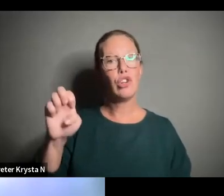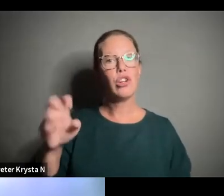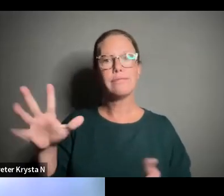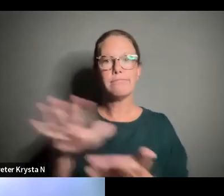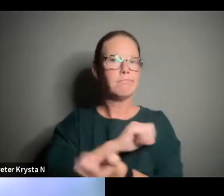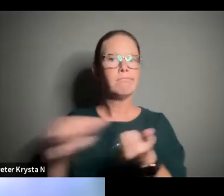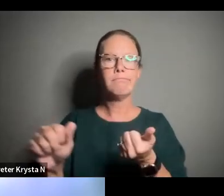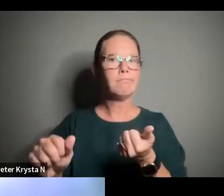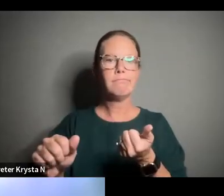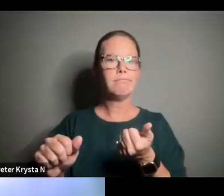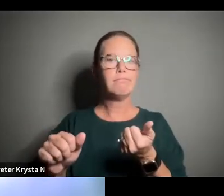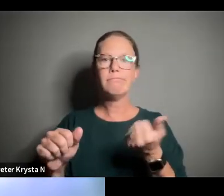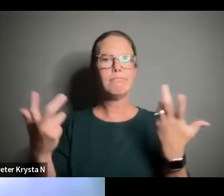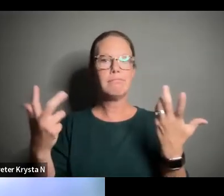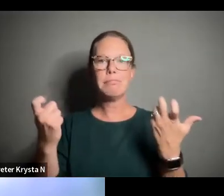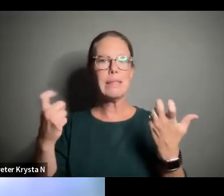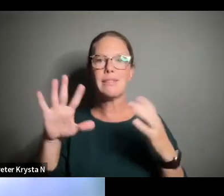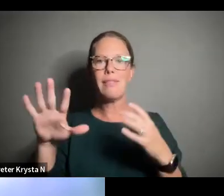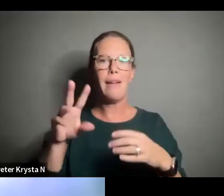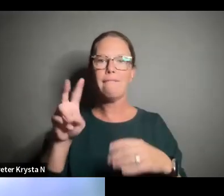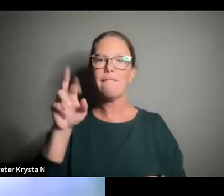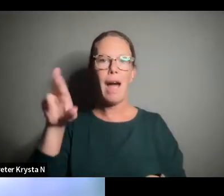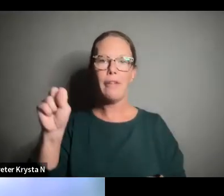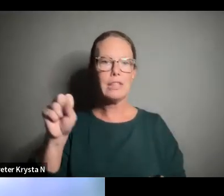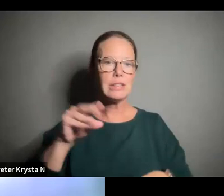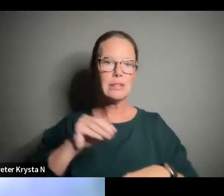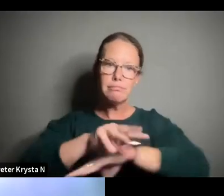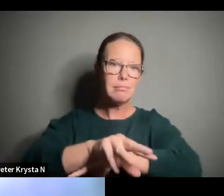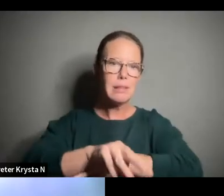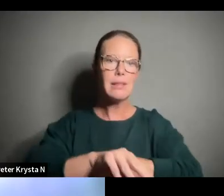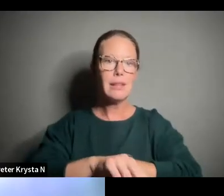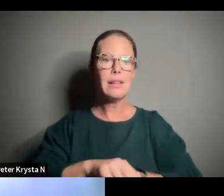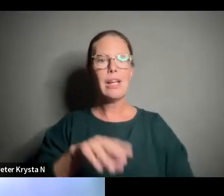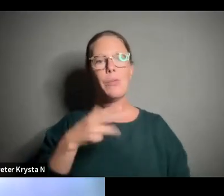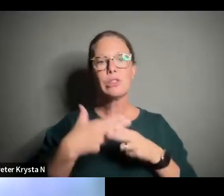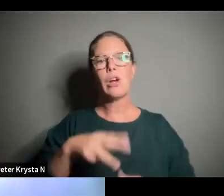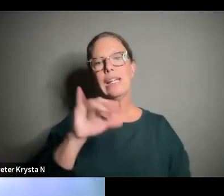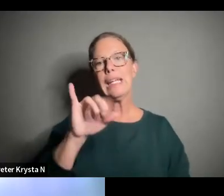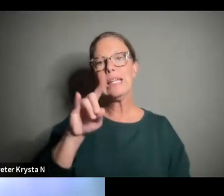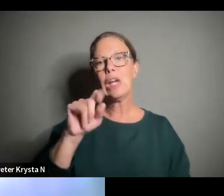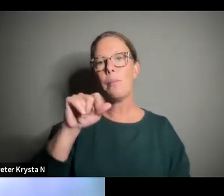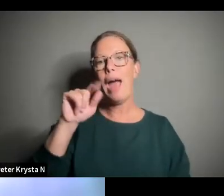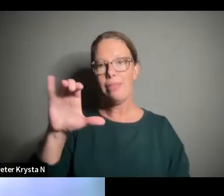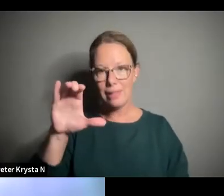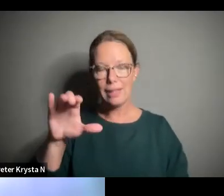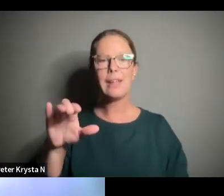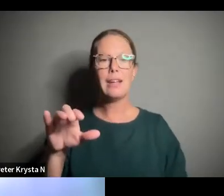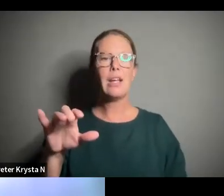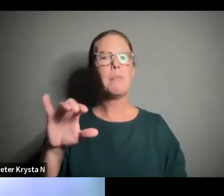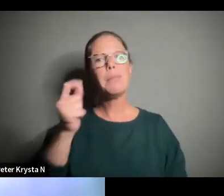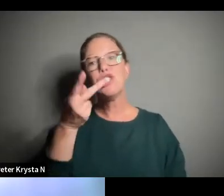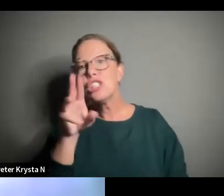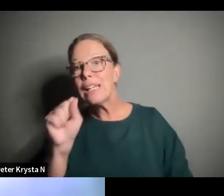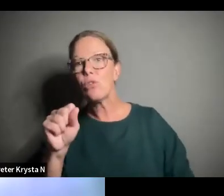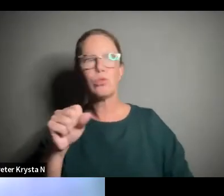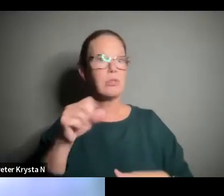works. It's a neuropathy because of that virus. And you can get it. We had a term for that before COVID called idiopathic. So people could get a shingles and have their phrenic